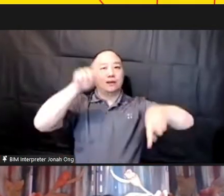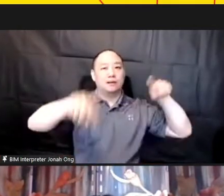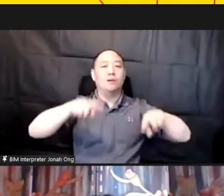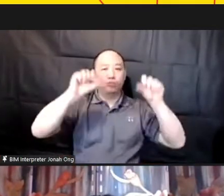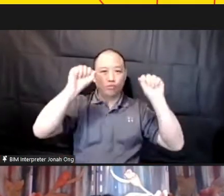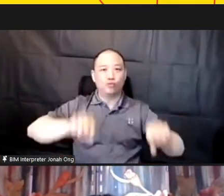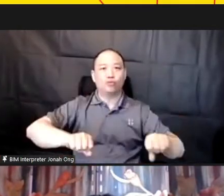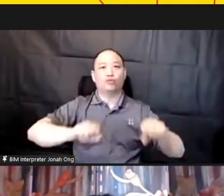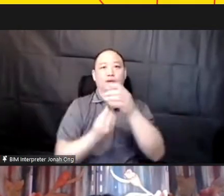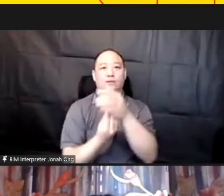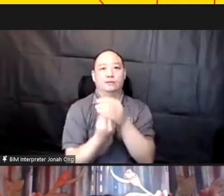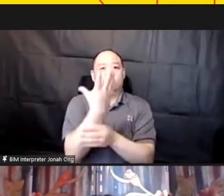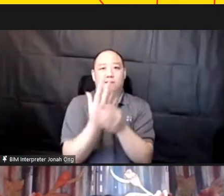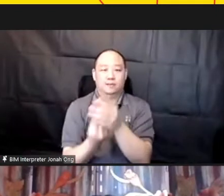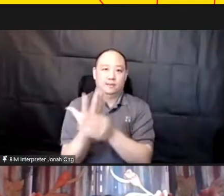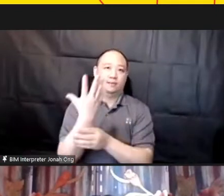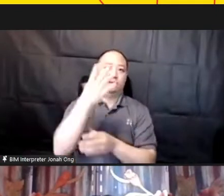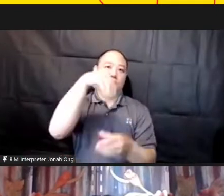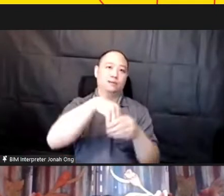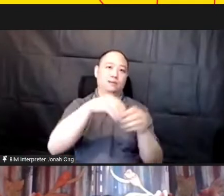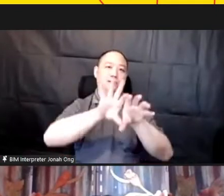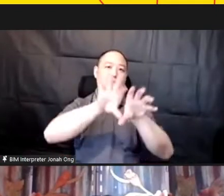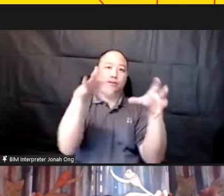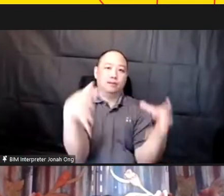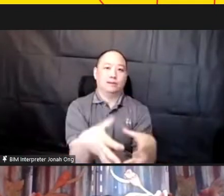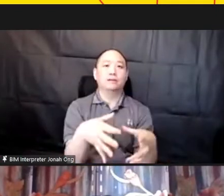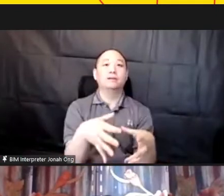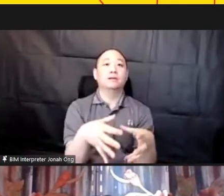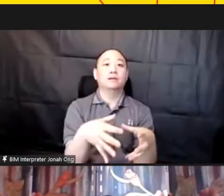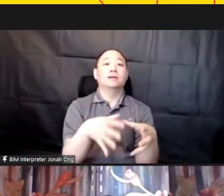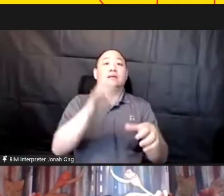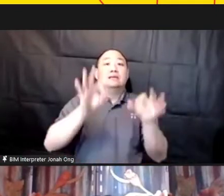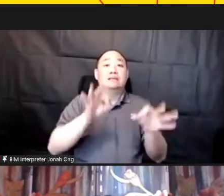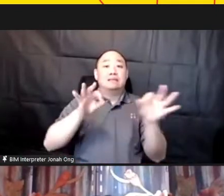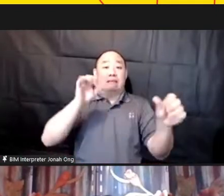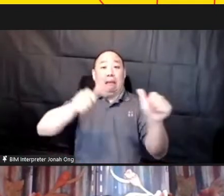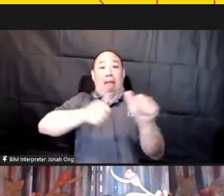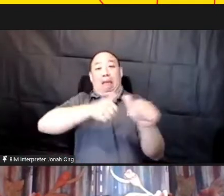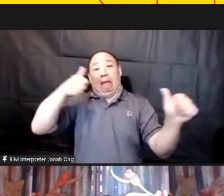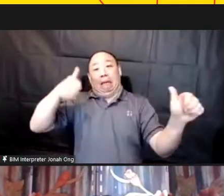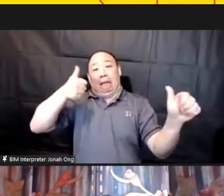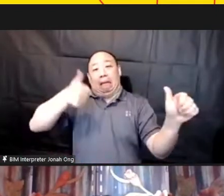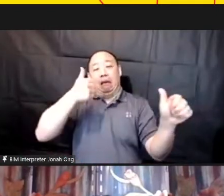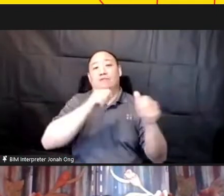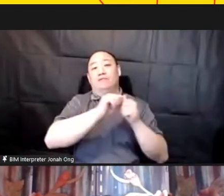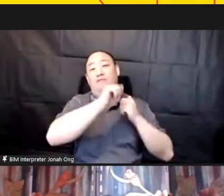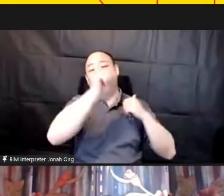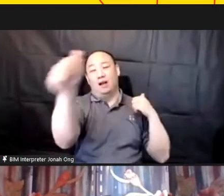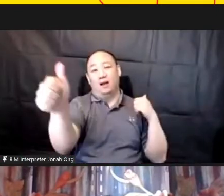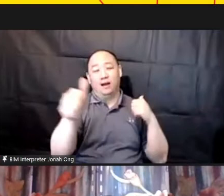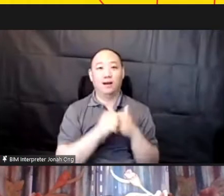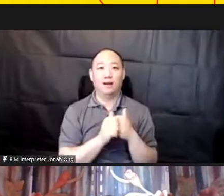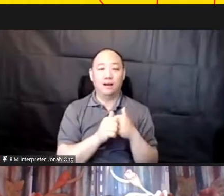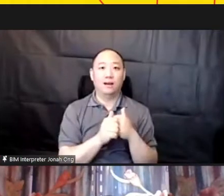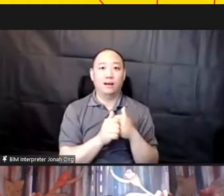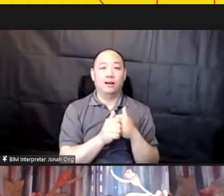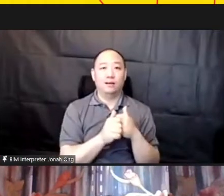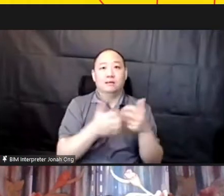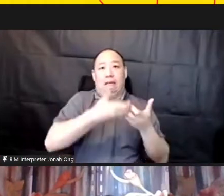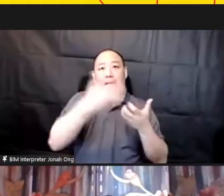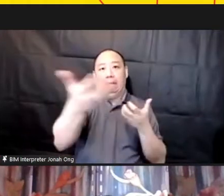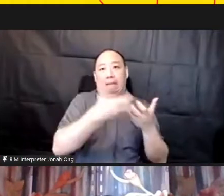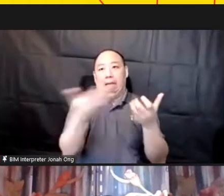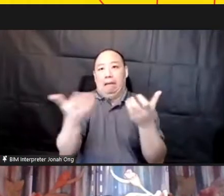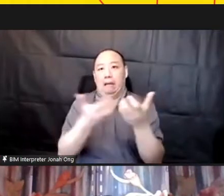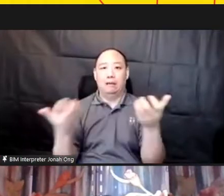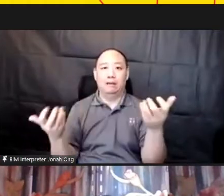Obviously the state needs to guide it, because if it goes too far one way, you know, social media algorithms push us to echo chambers, it pushes to